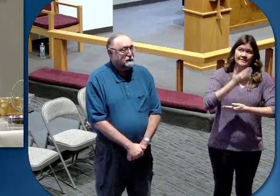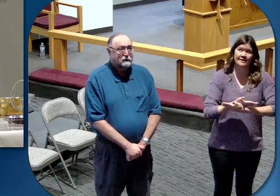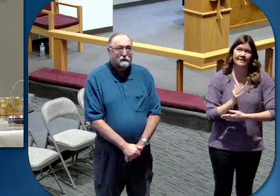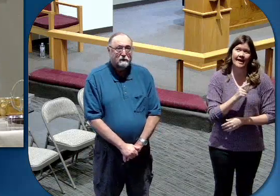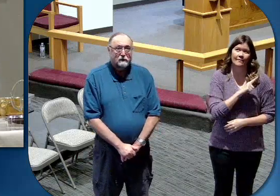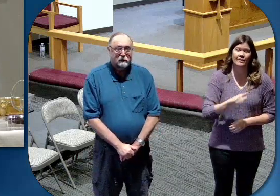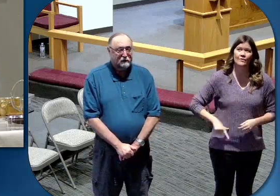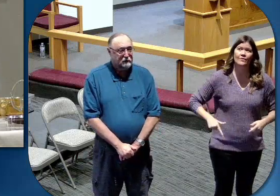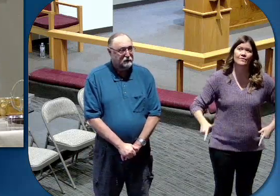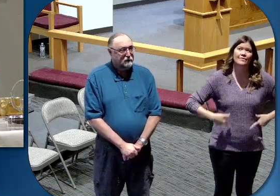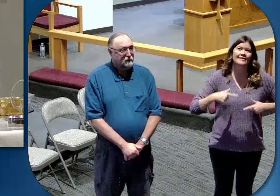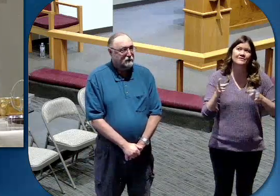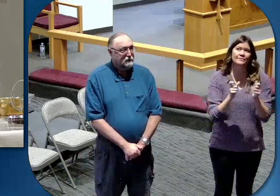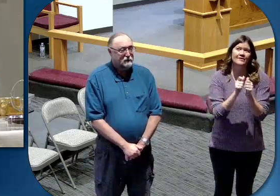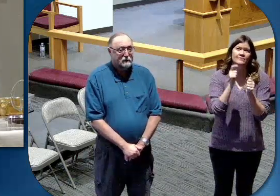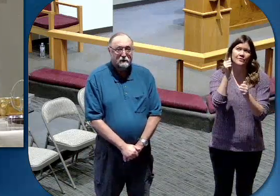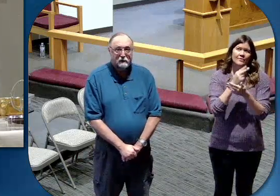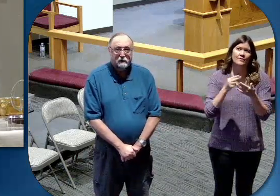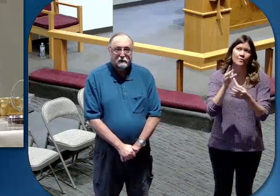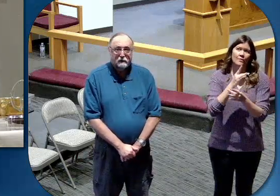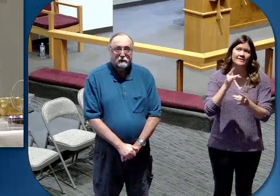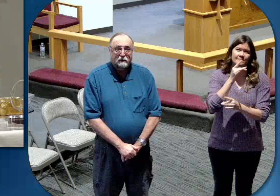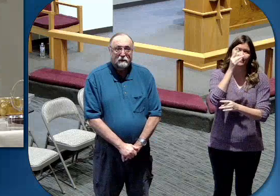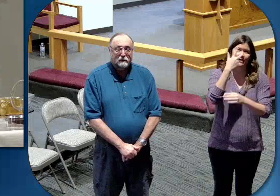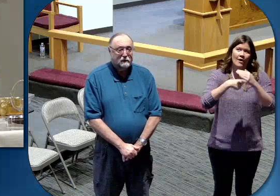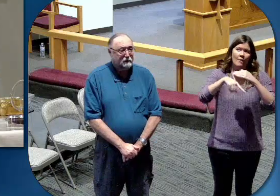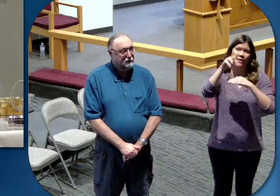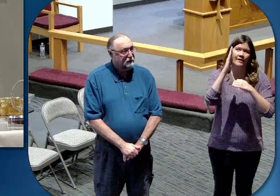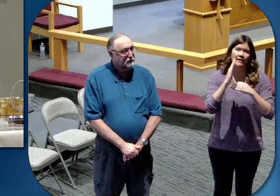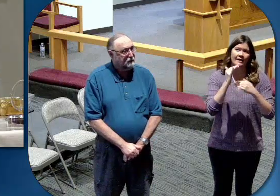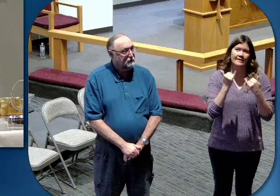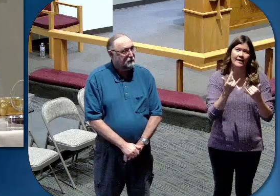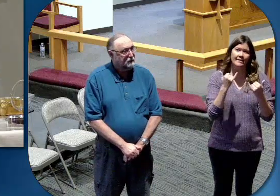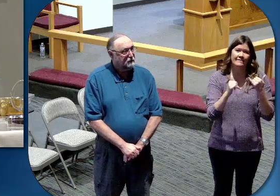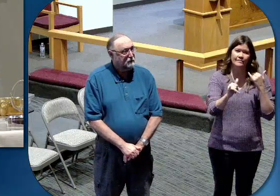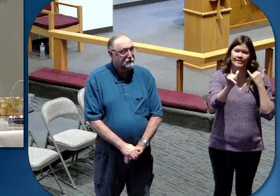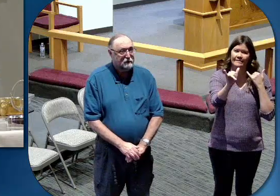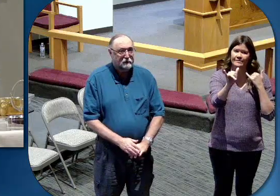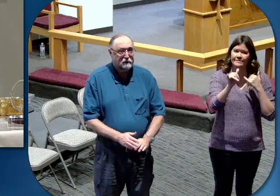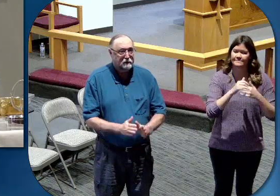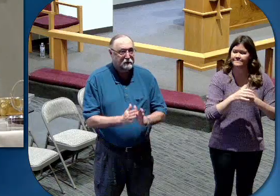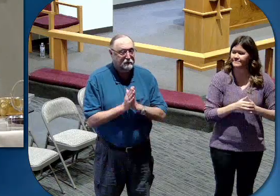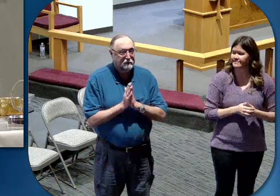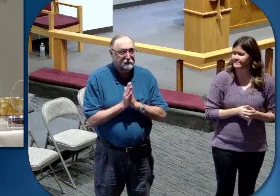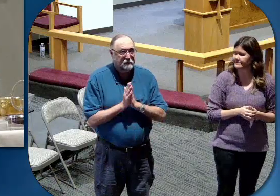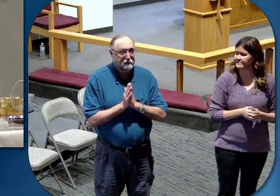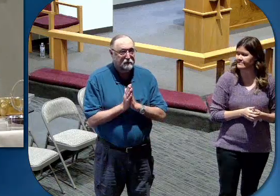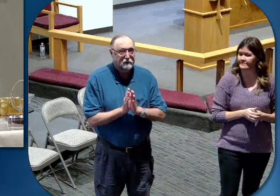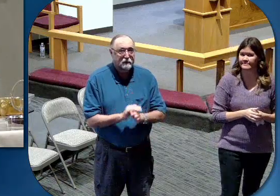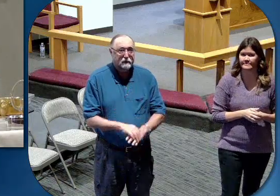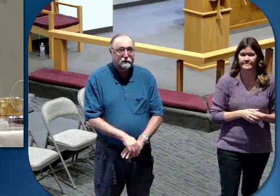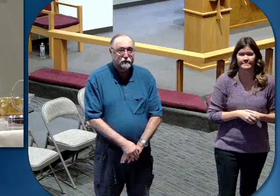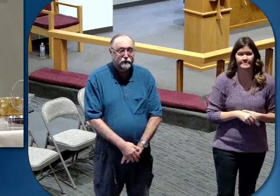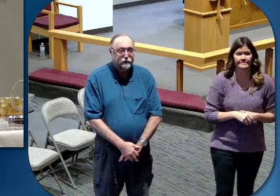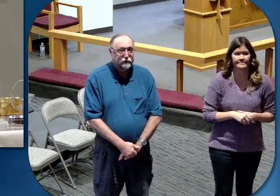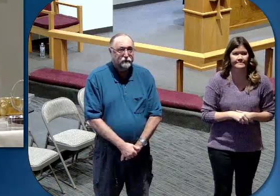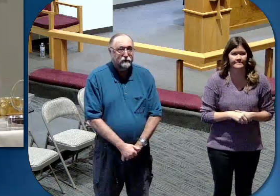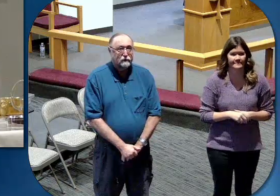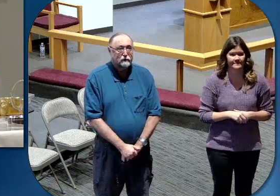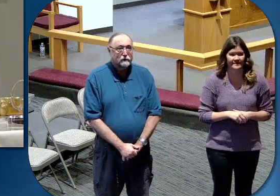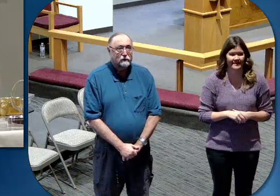Lord, who lives and reigns with you in the Holy Spirit, one God, now and forever. Amen.